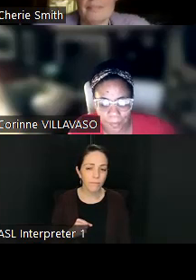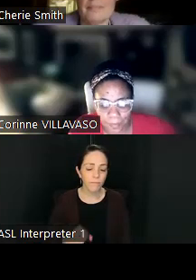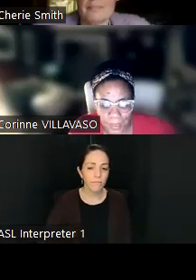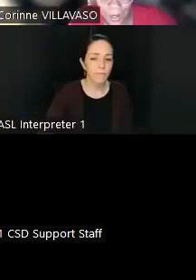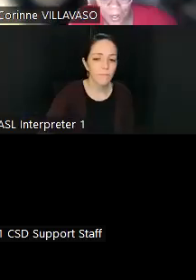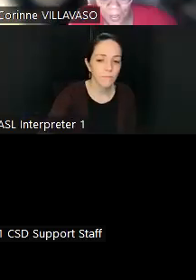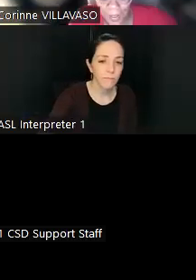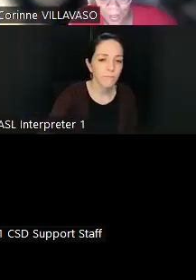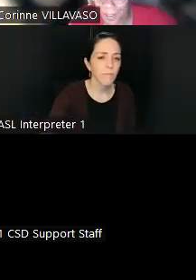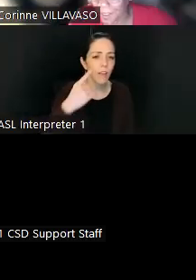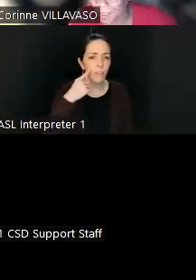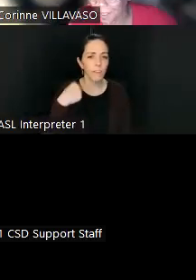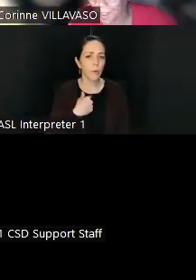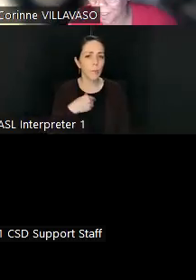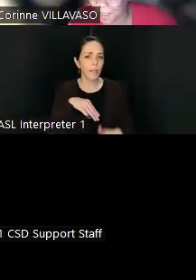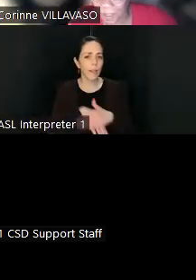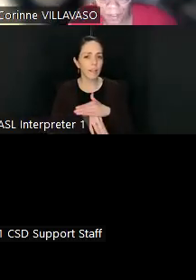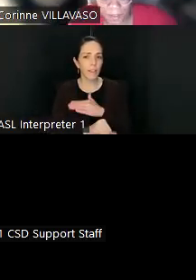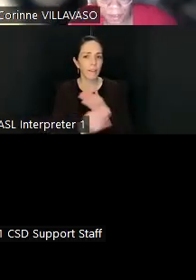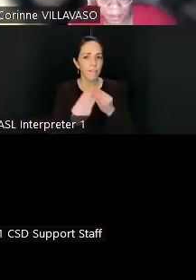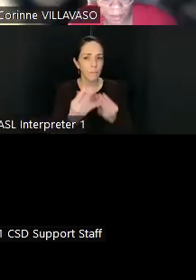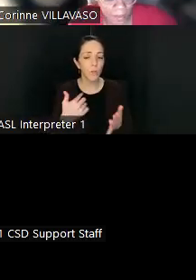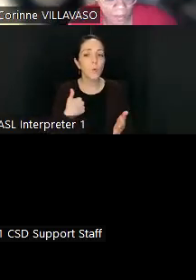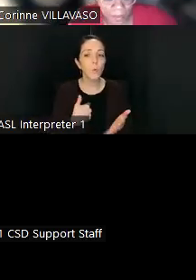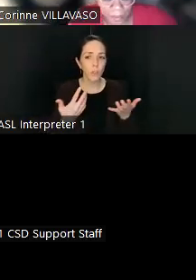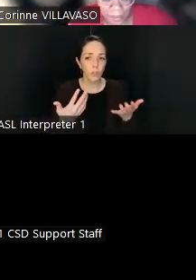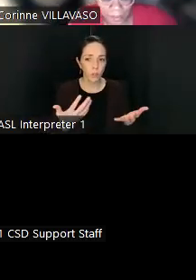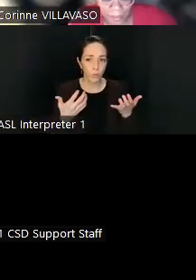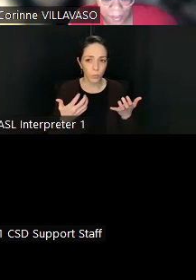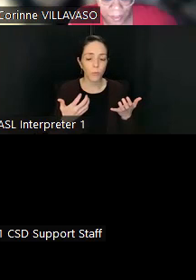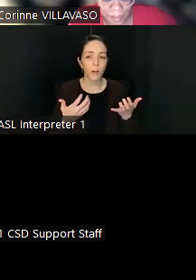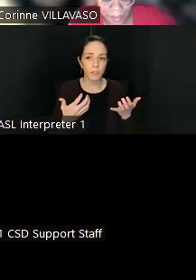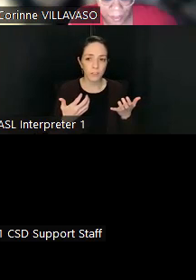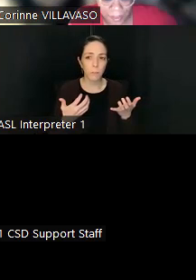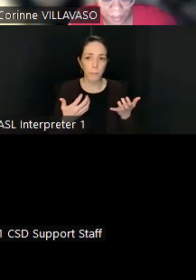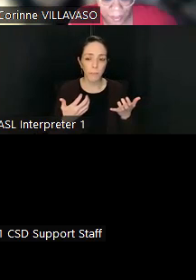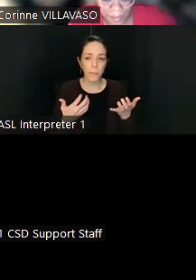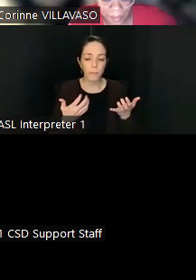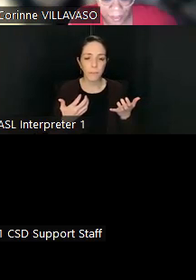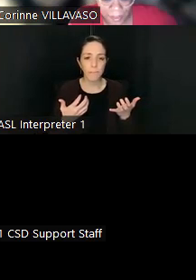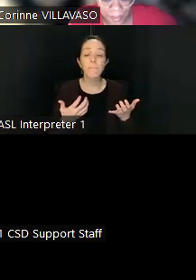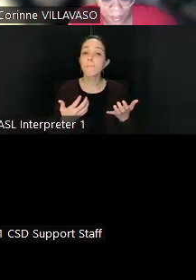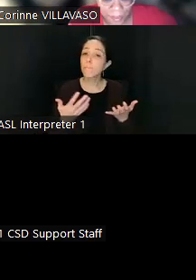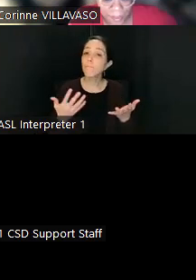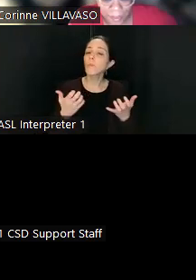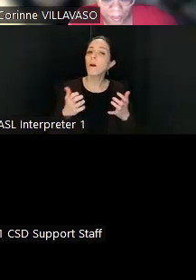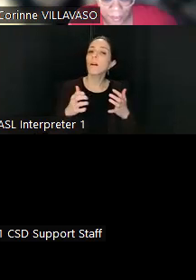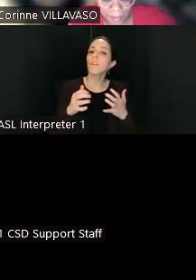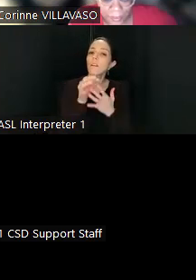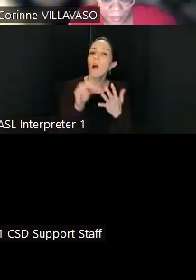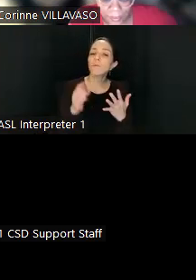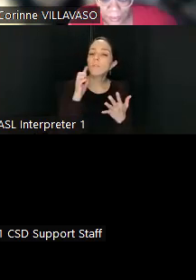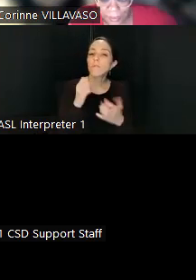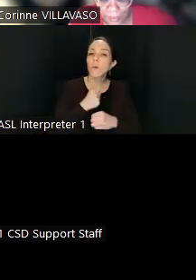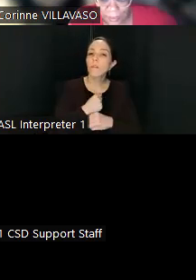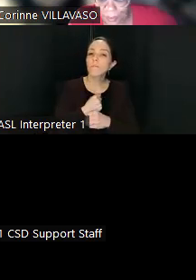ago. We did want to make the provision for some of these to be virtual when possible, or the possibility of